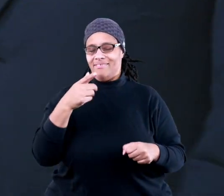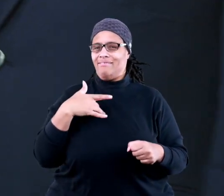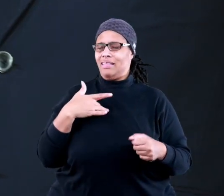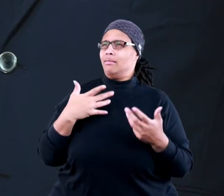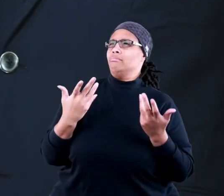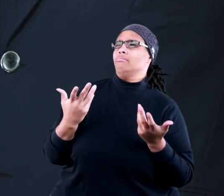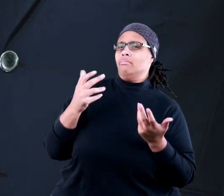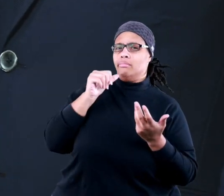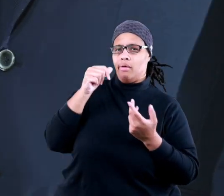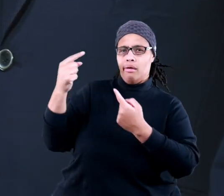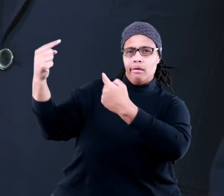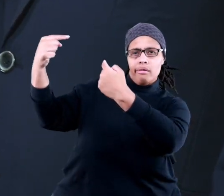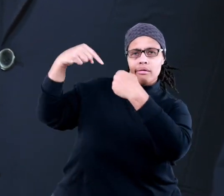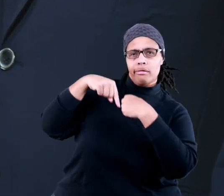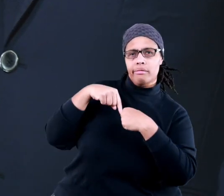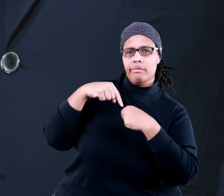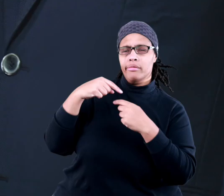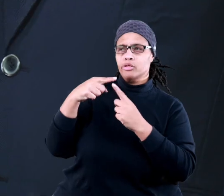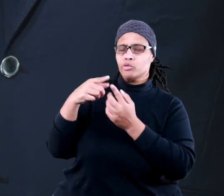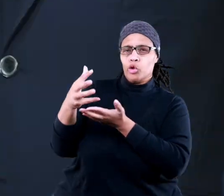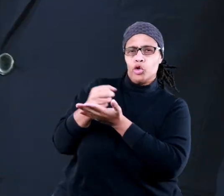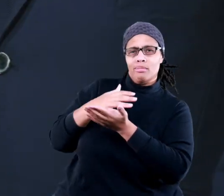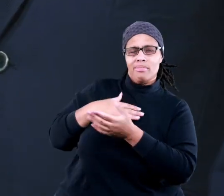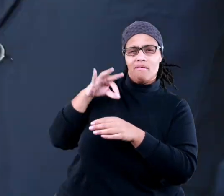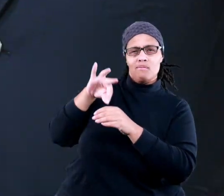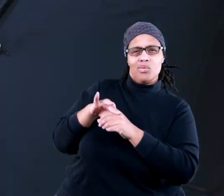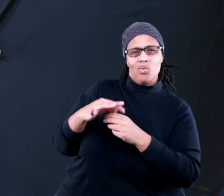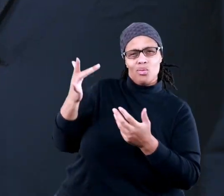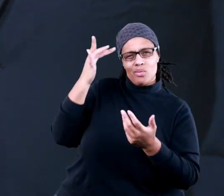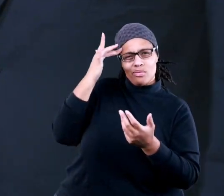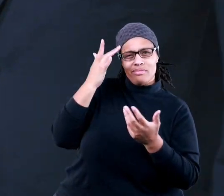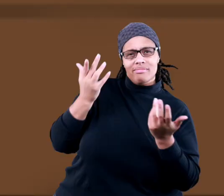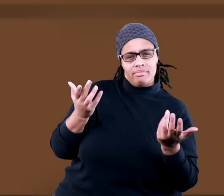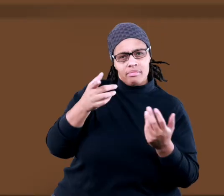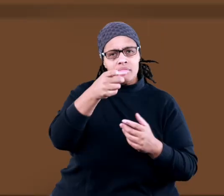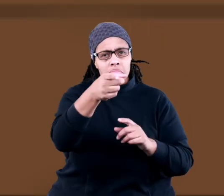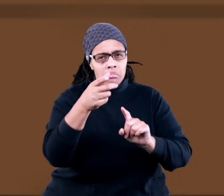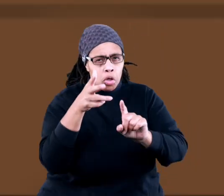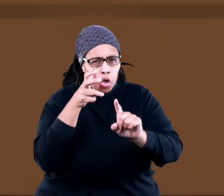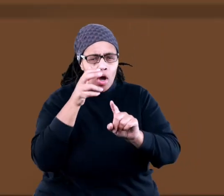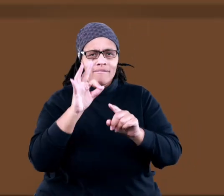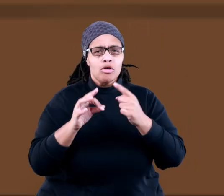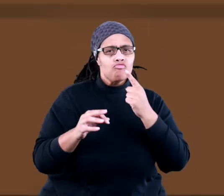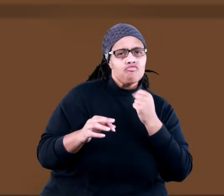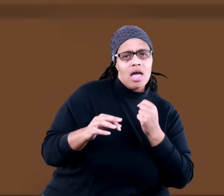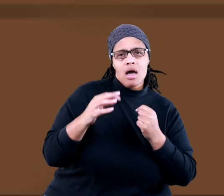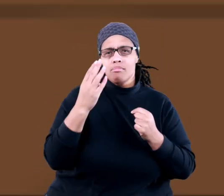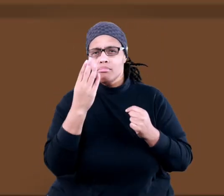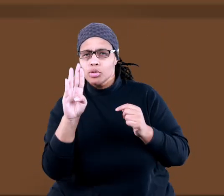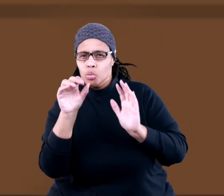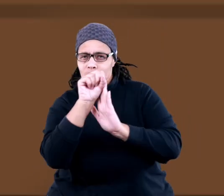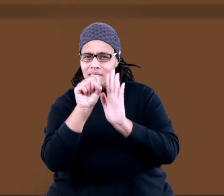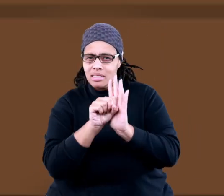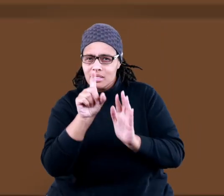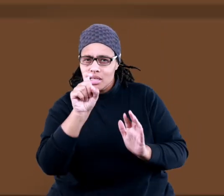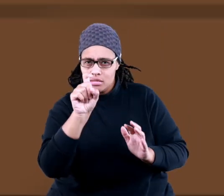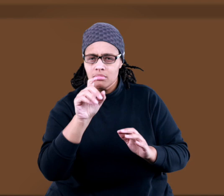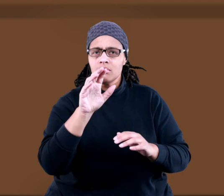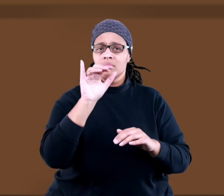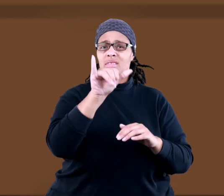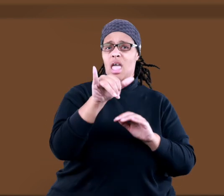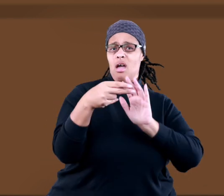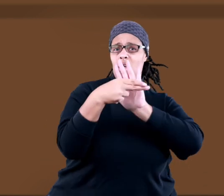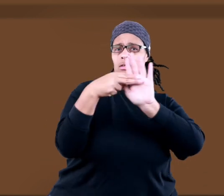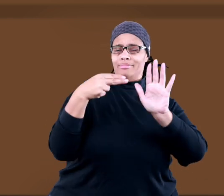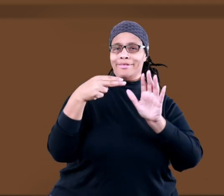feel left out if that person never comes to your state to earn your vote. Have you heard of red and blue states?